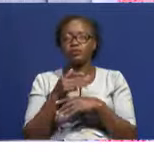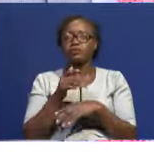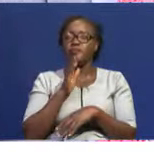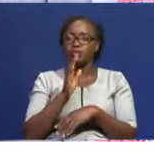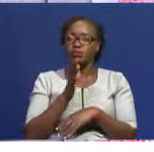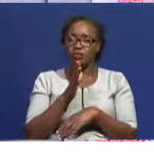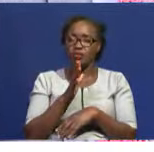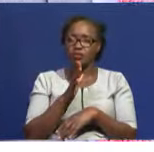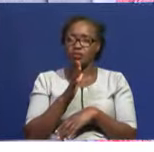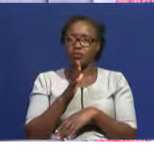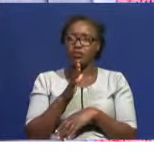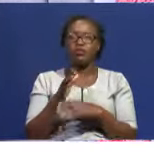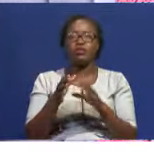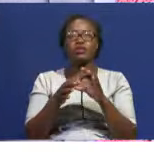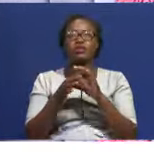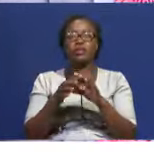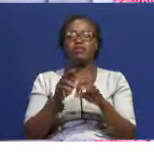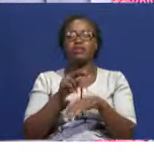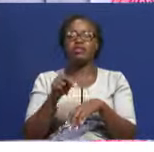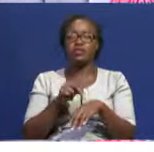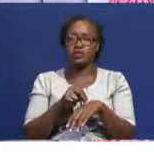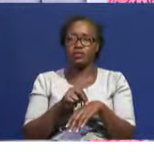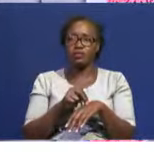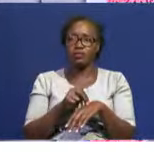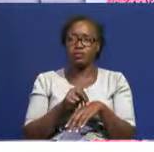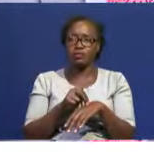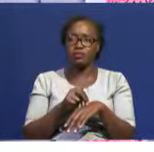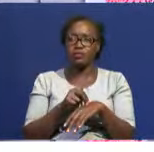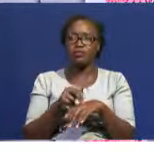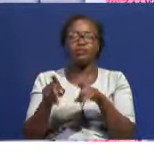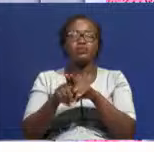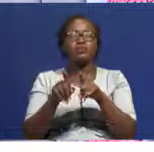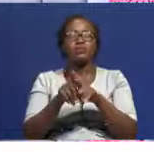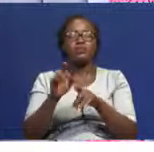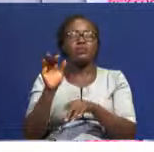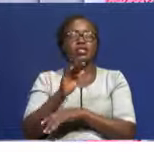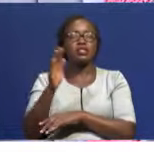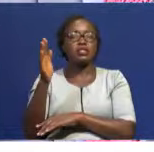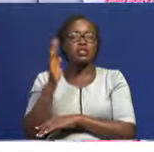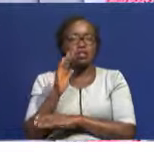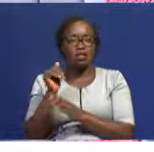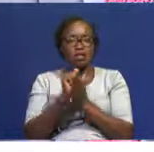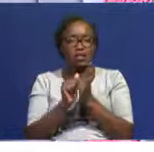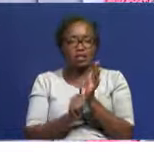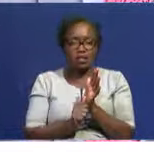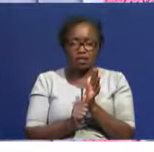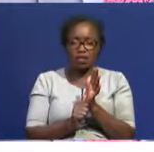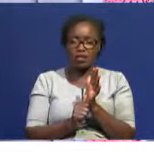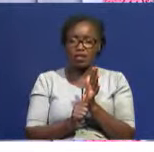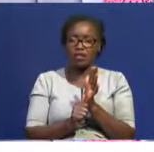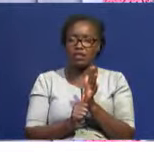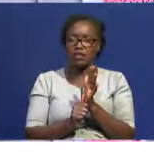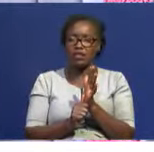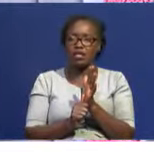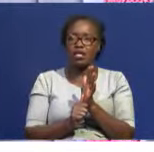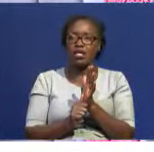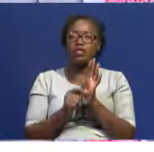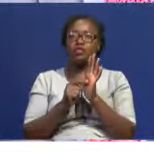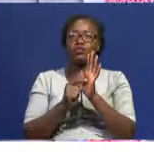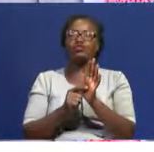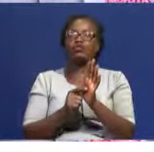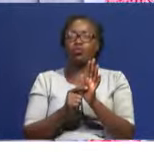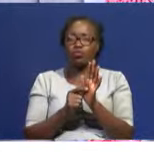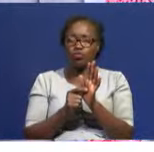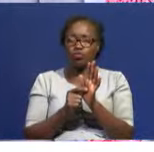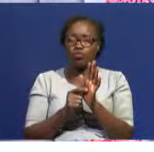addressing our beloved nation. We also urge the security agents to exercise